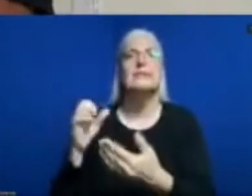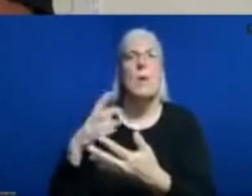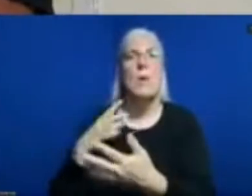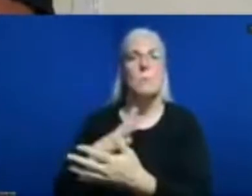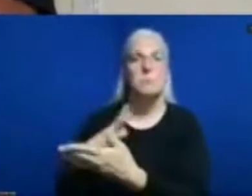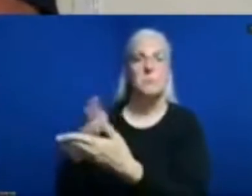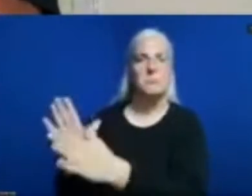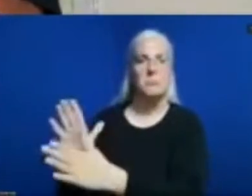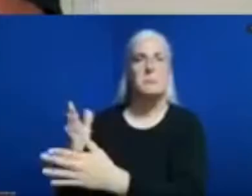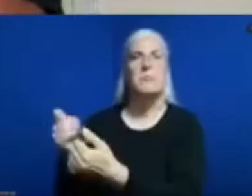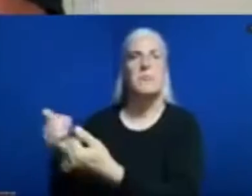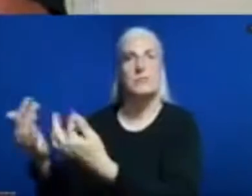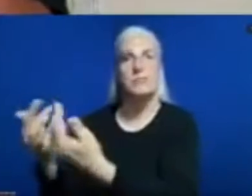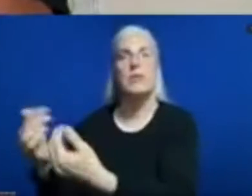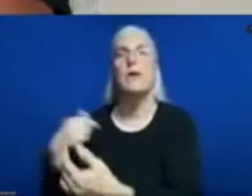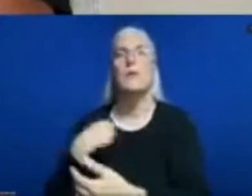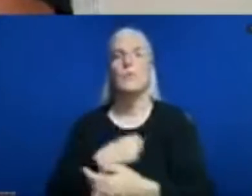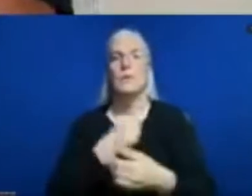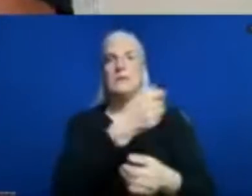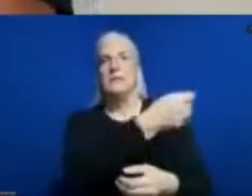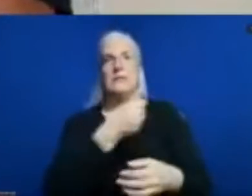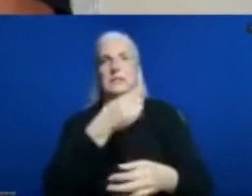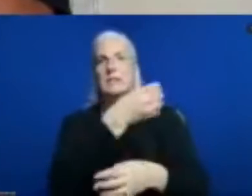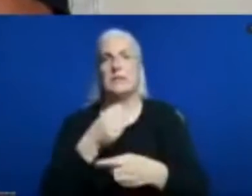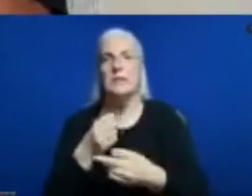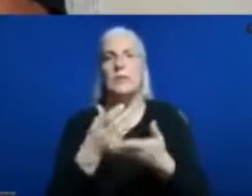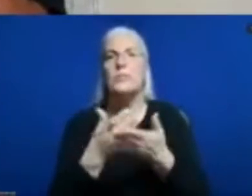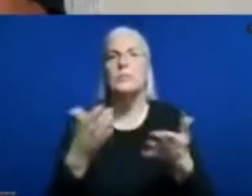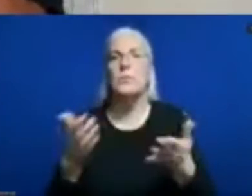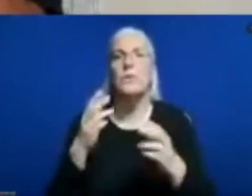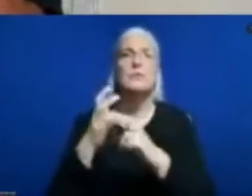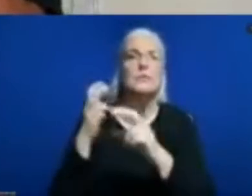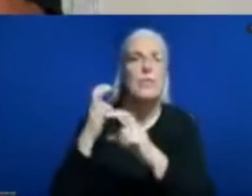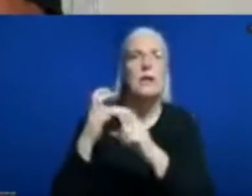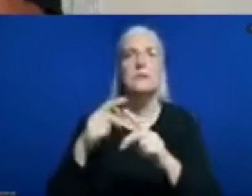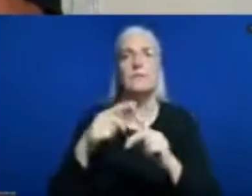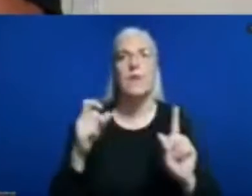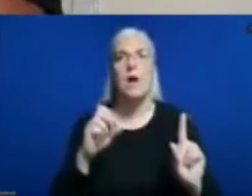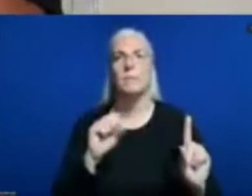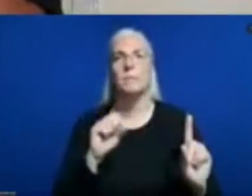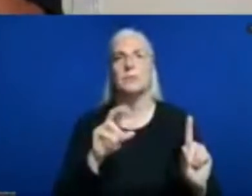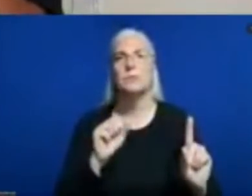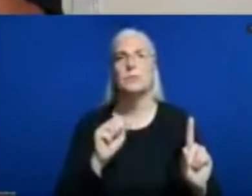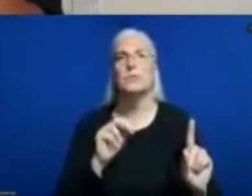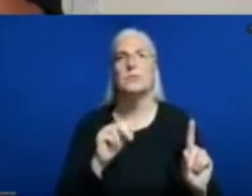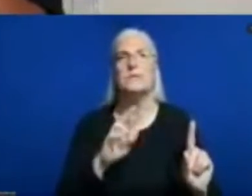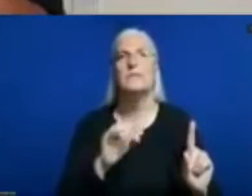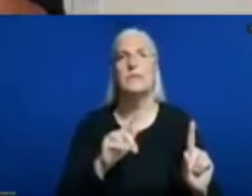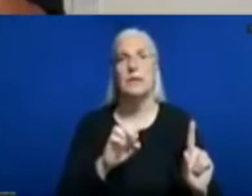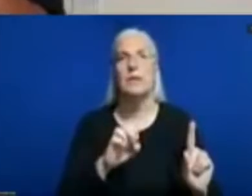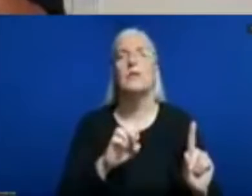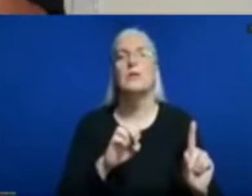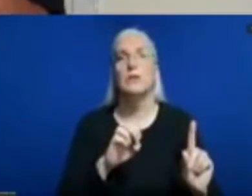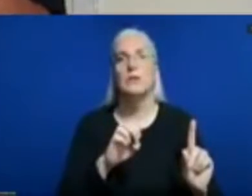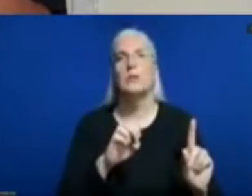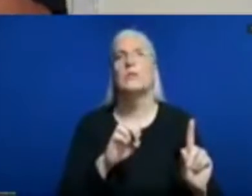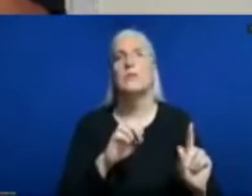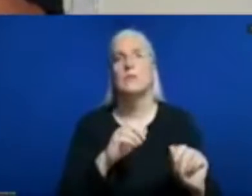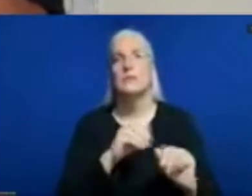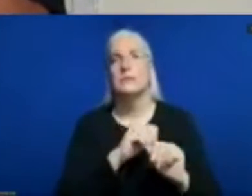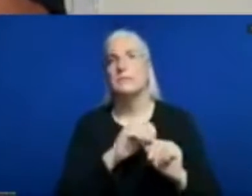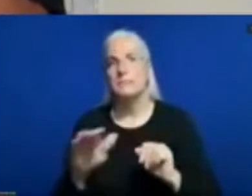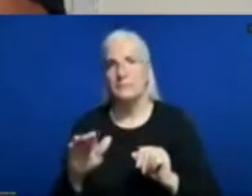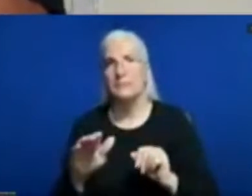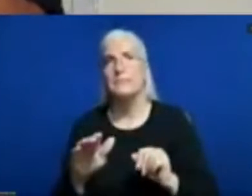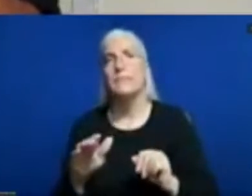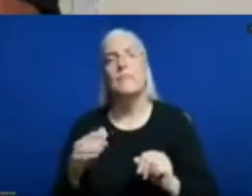plan, and part of that is also bringing in the resources that are on their down hours for rest to wake them up and bring